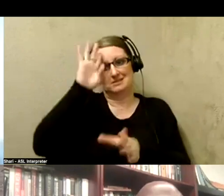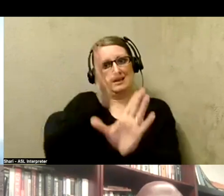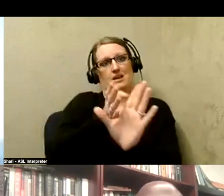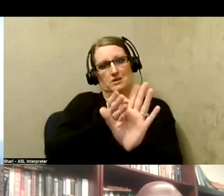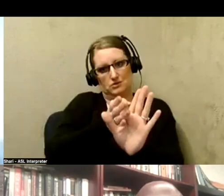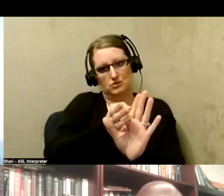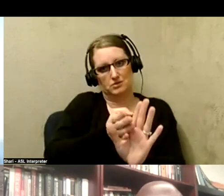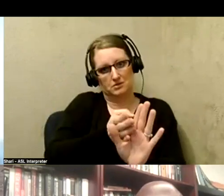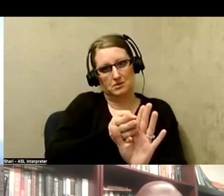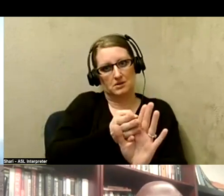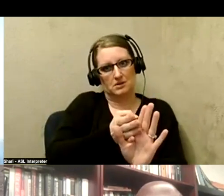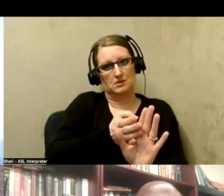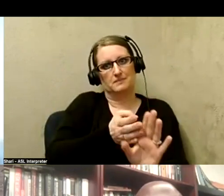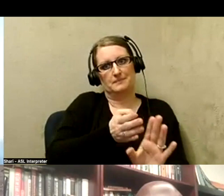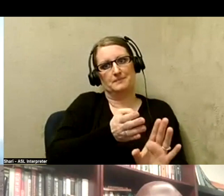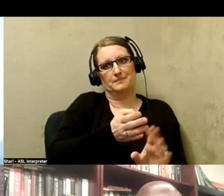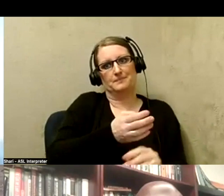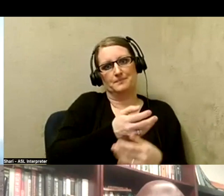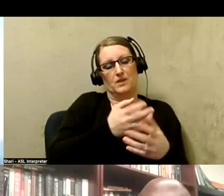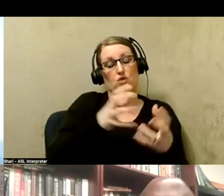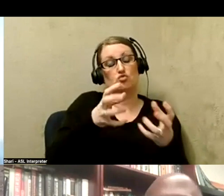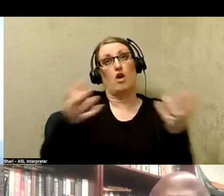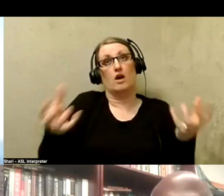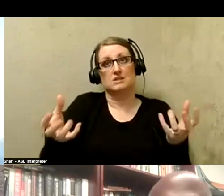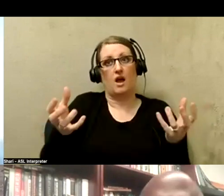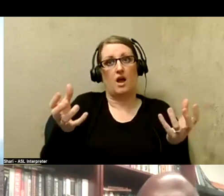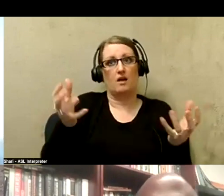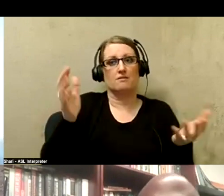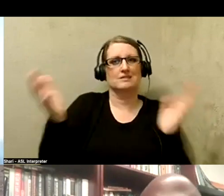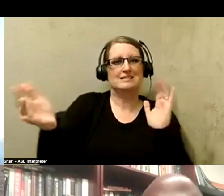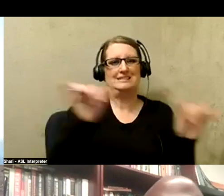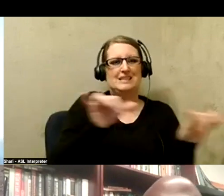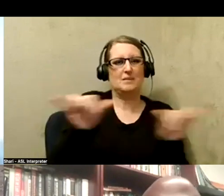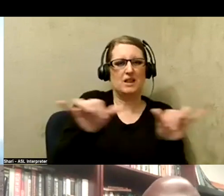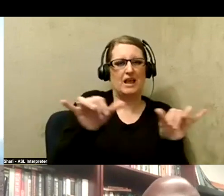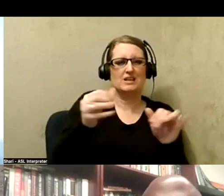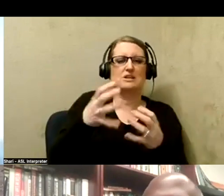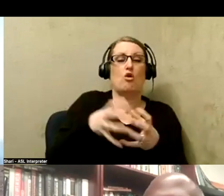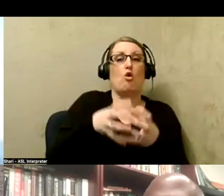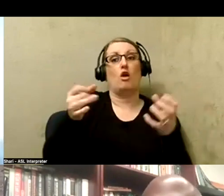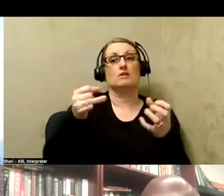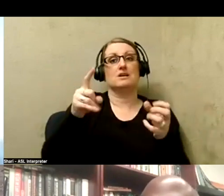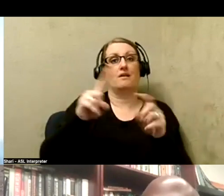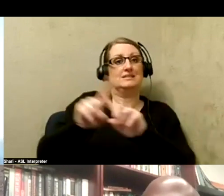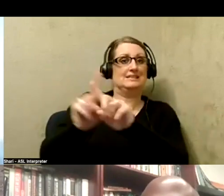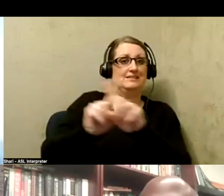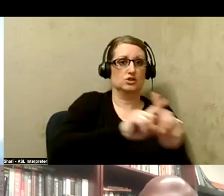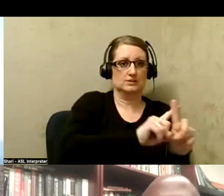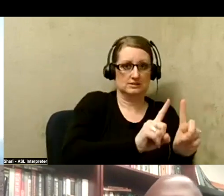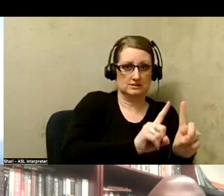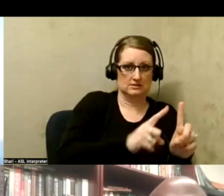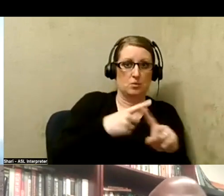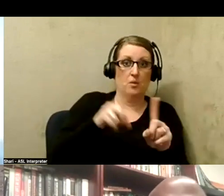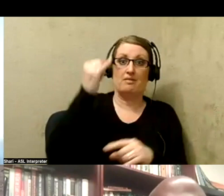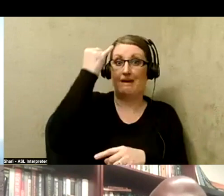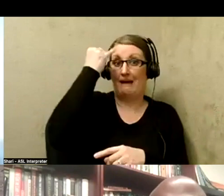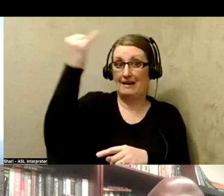you know, anti-psychiatry, there's lots of similarities and lots of differences, but the idea of, like, I